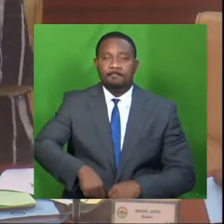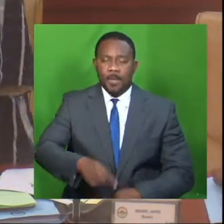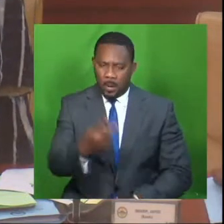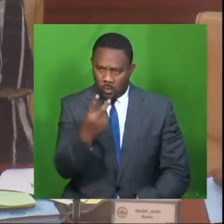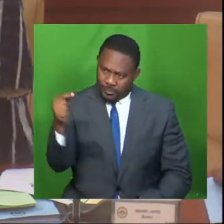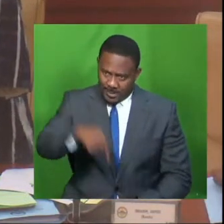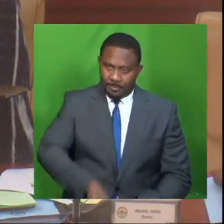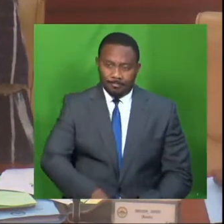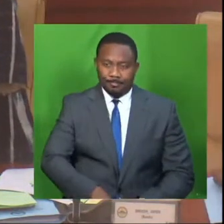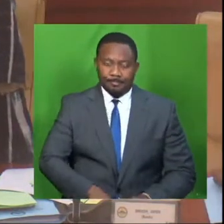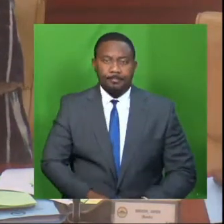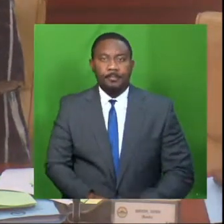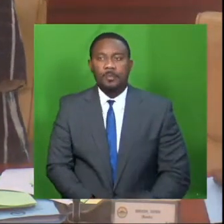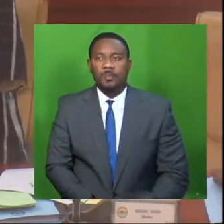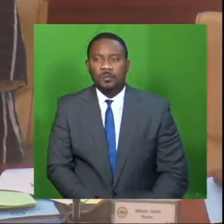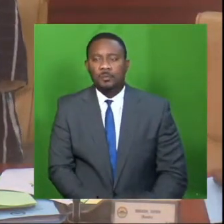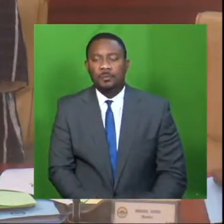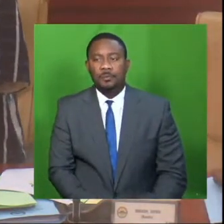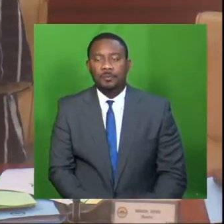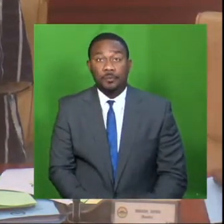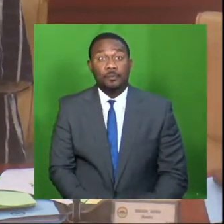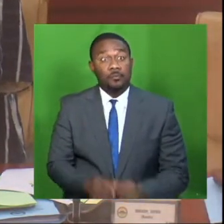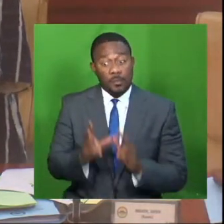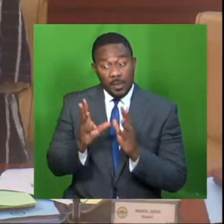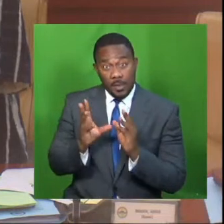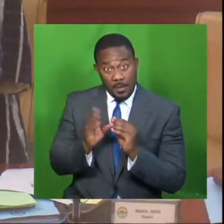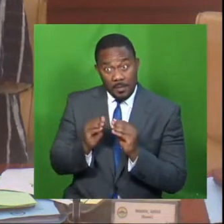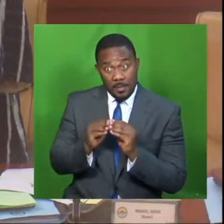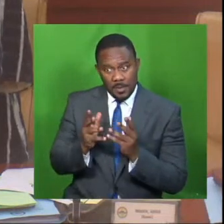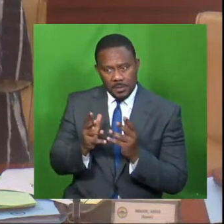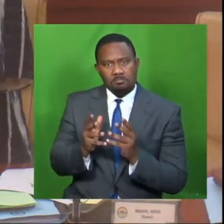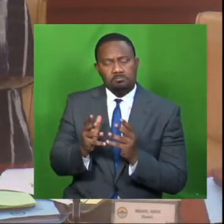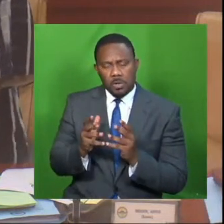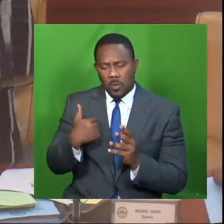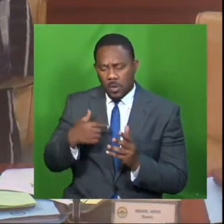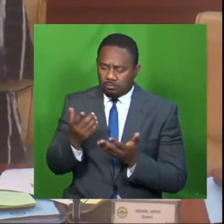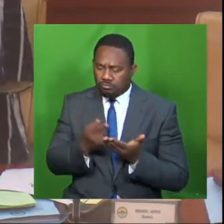stand now. Honorable members,